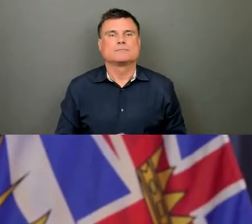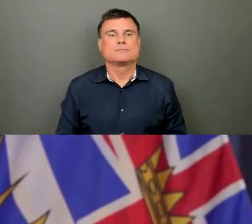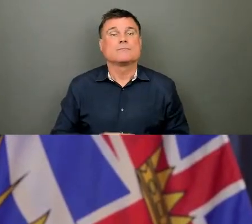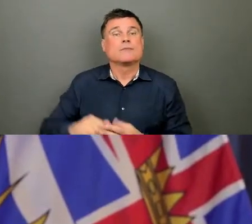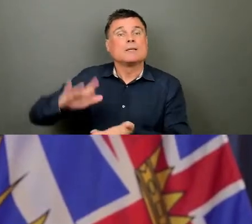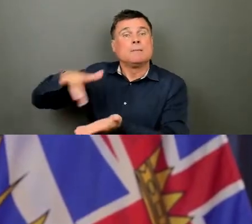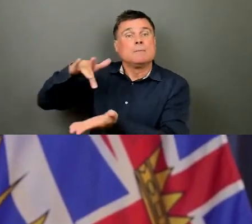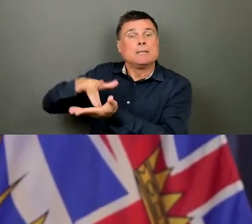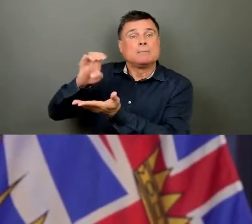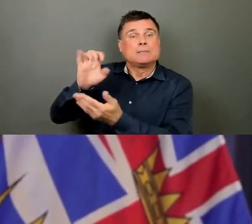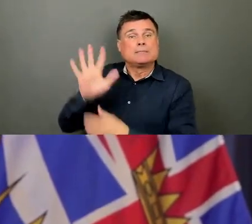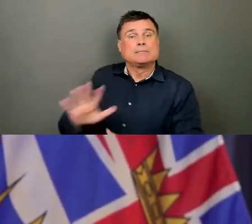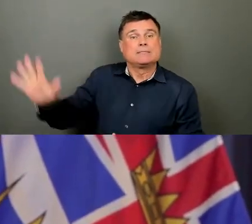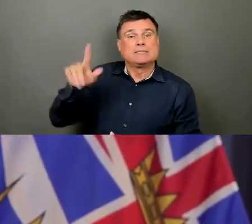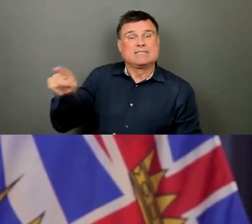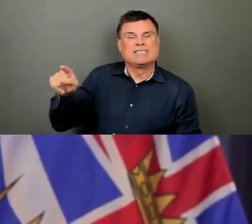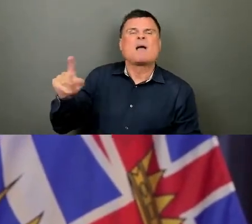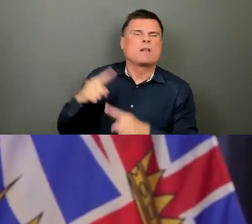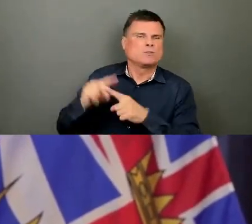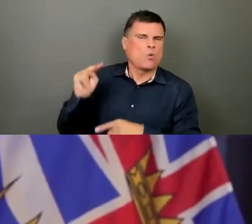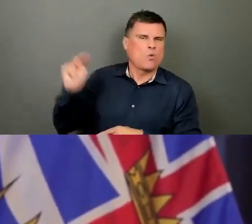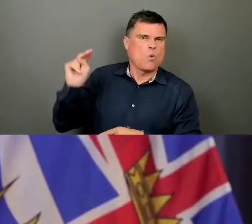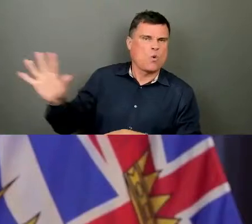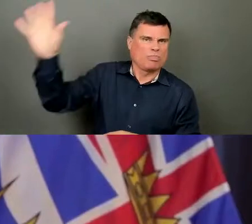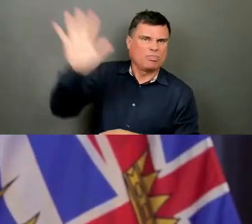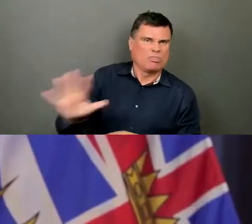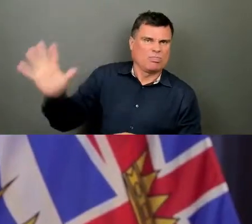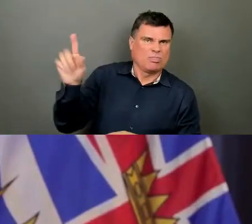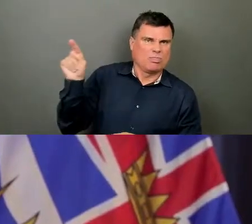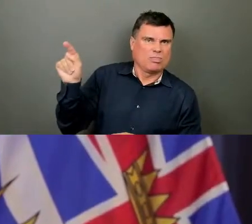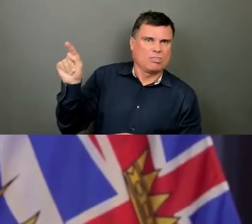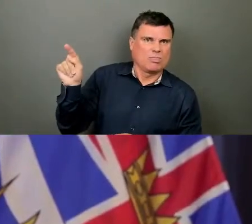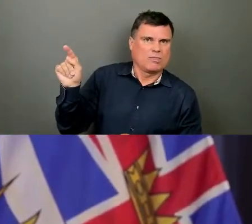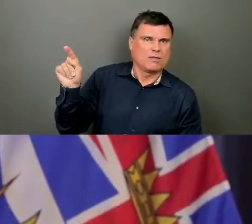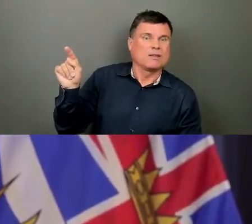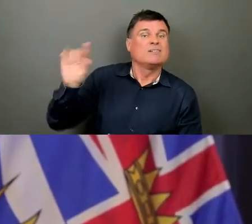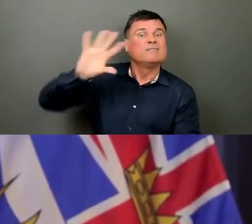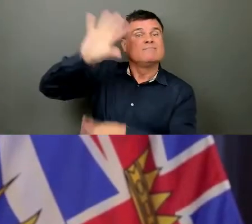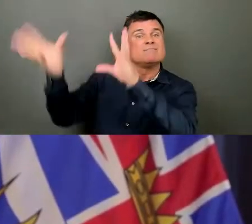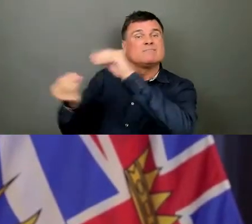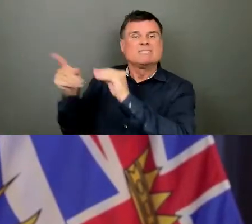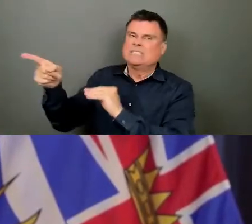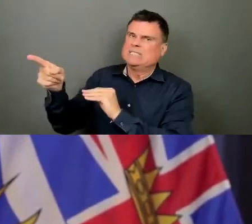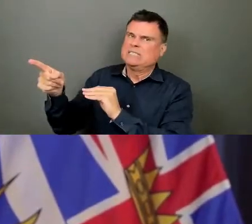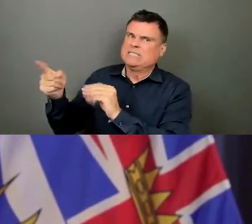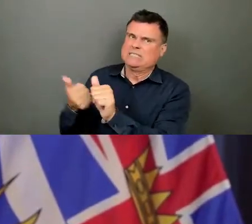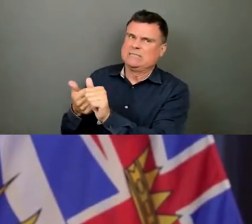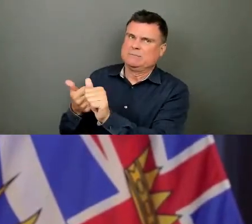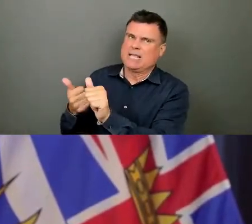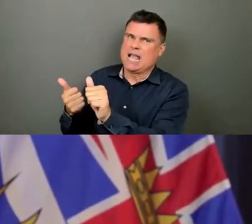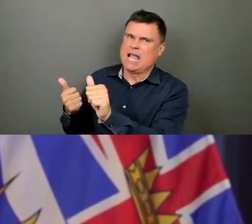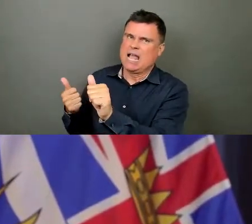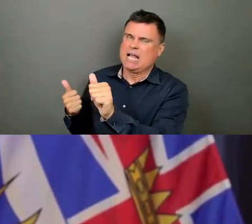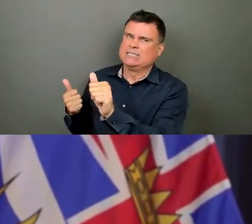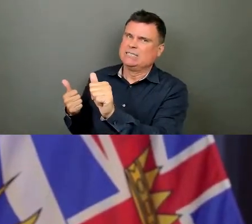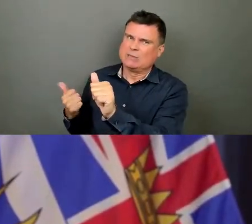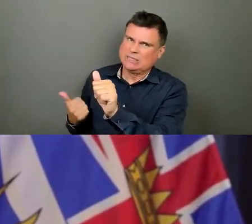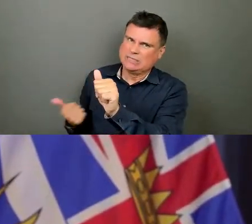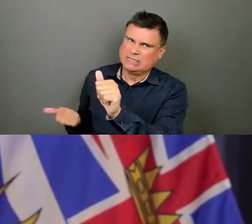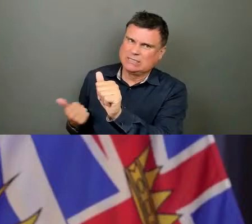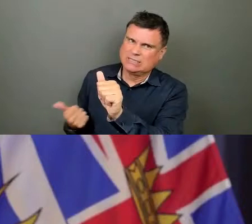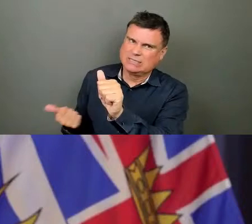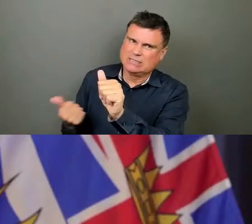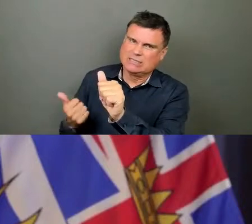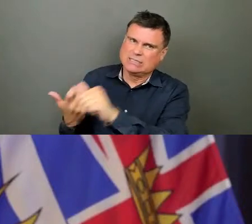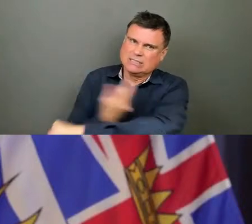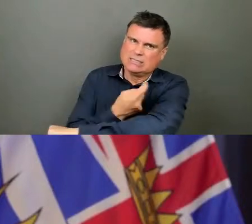Health and Northern Health areas of BC have trailed in terms of overall vaccination by health authority. We've seen the largest increase for